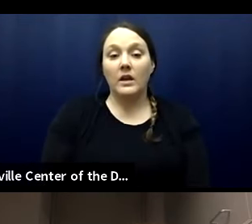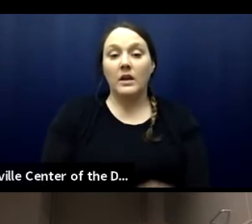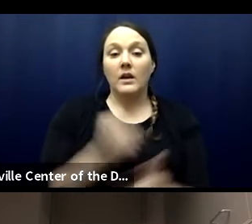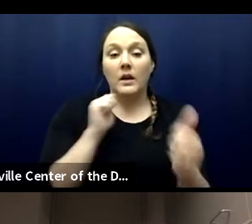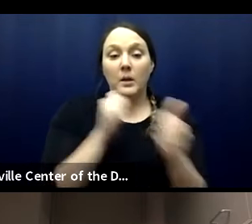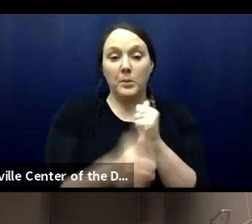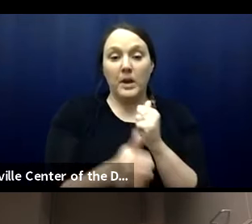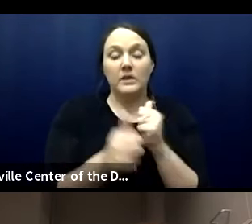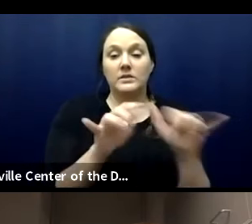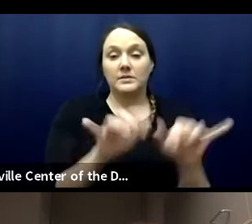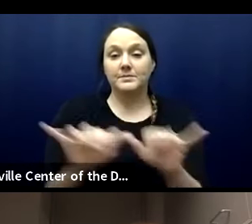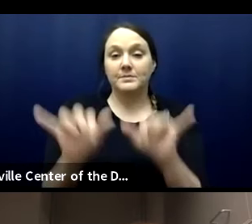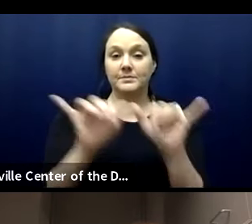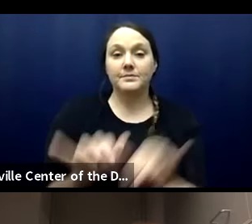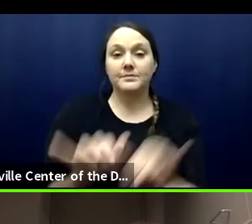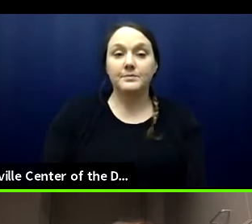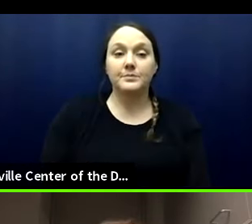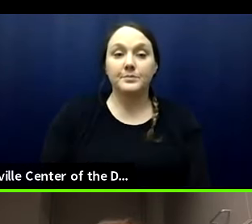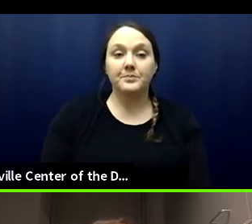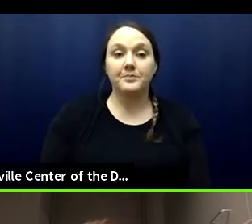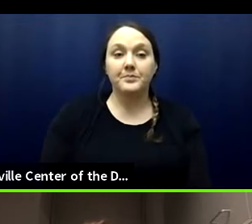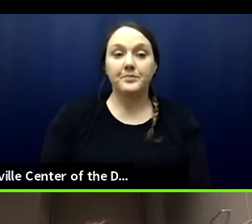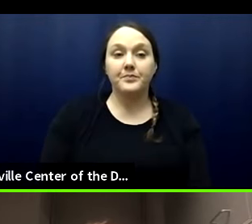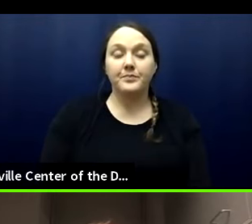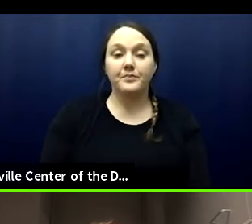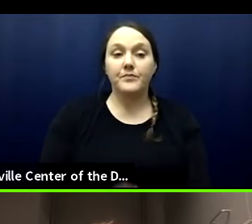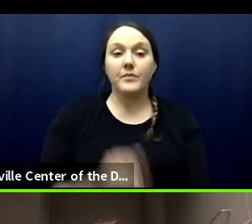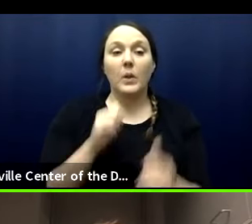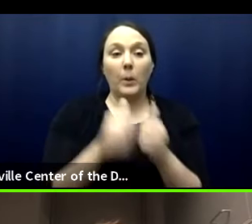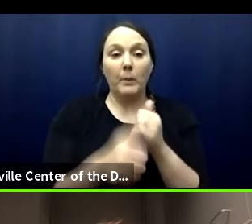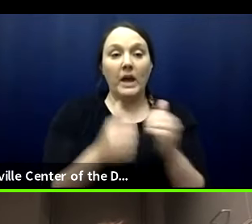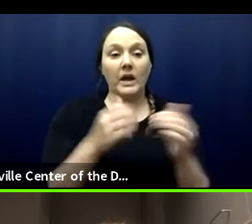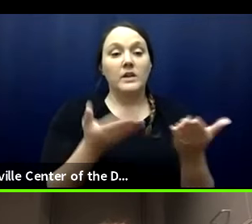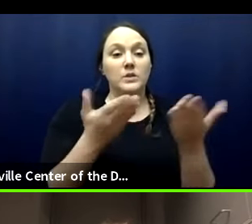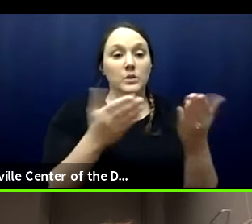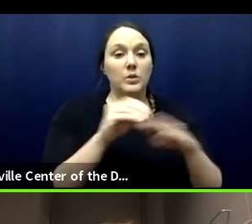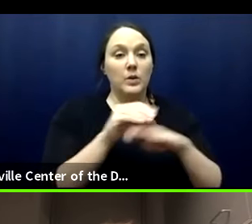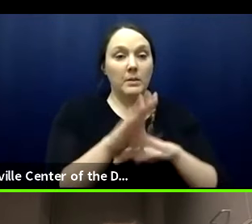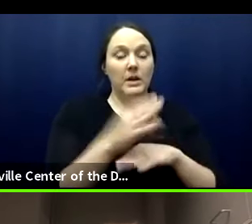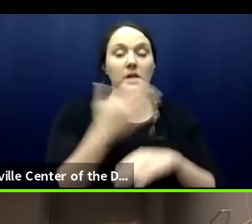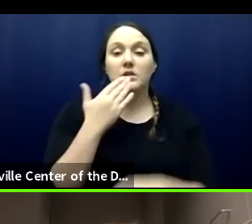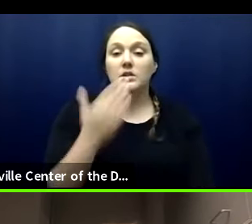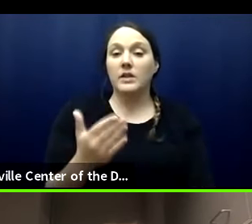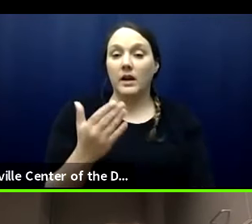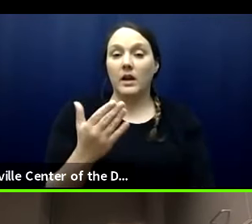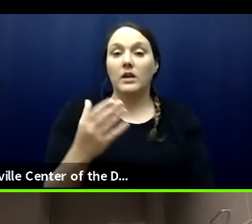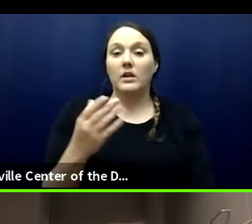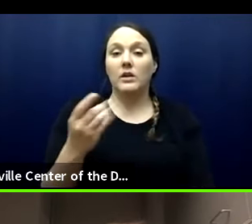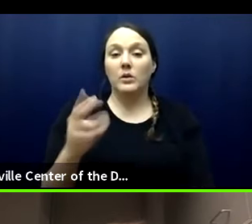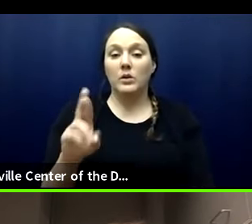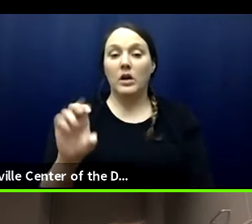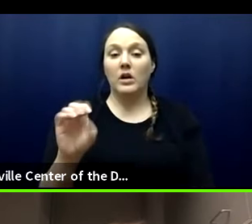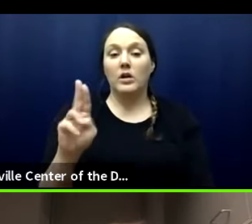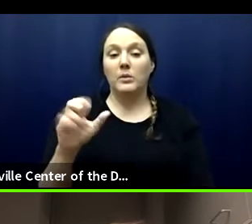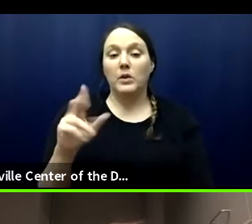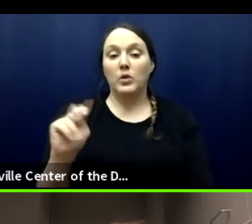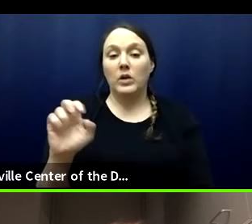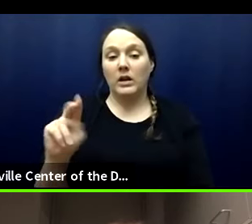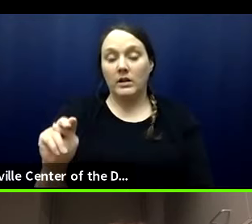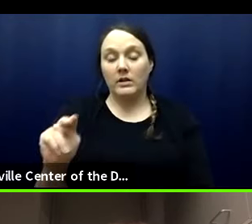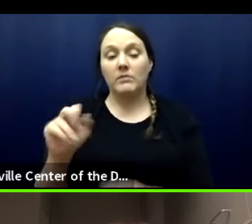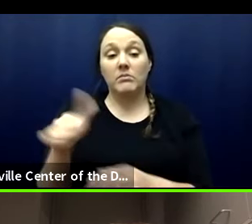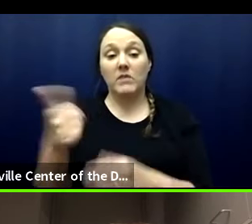Passes unanimously. With those We have present. passed the recommendation. Thank you. Thanks, Dr. Buchanan. Any